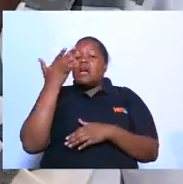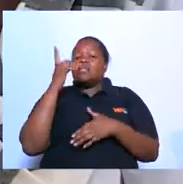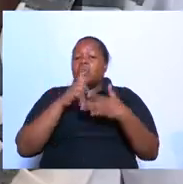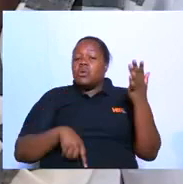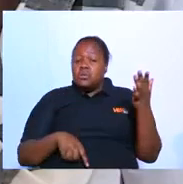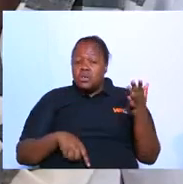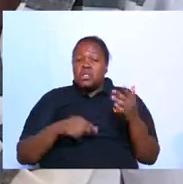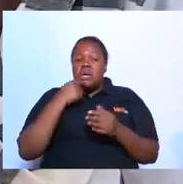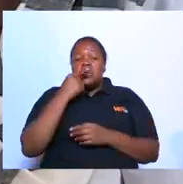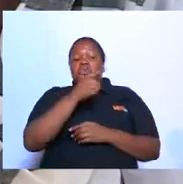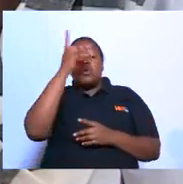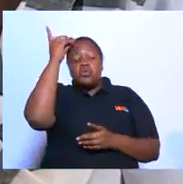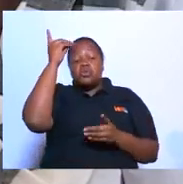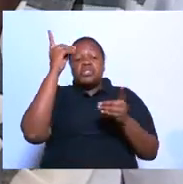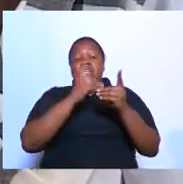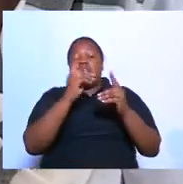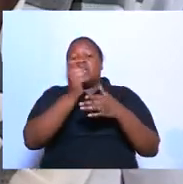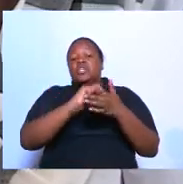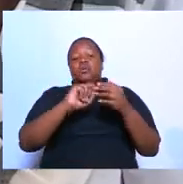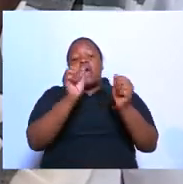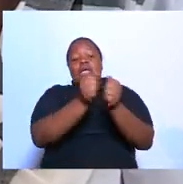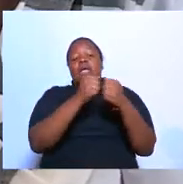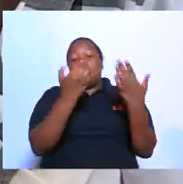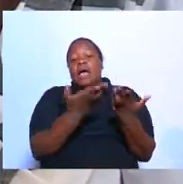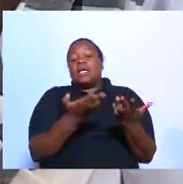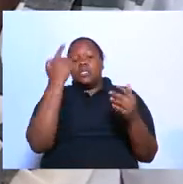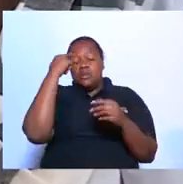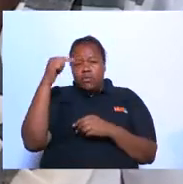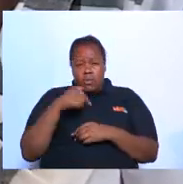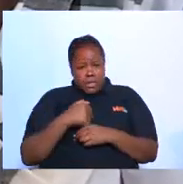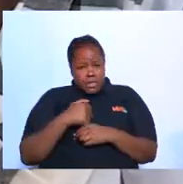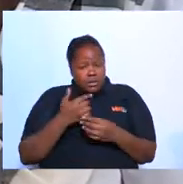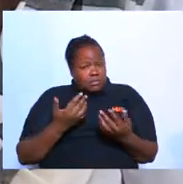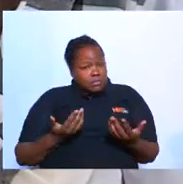so you decided to write a magazine for me